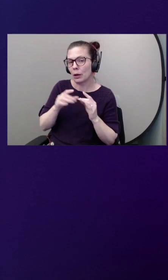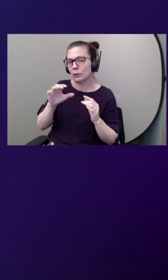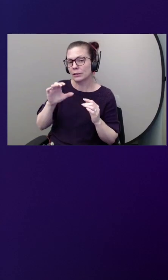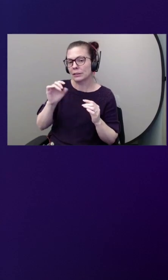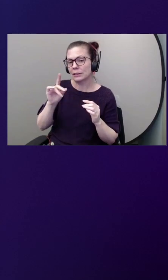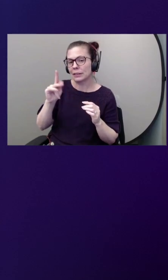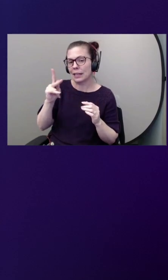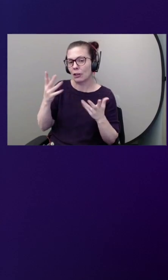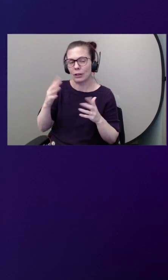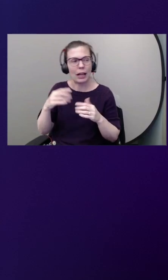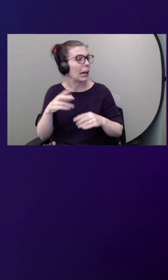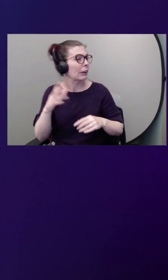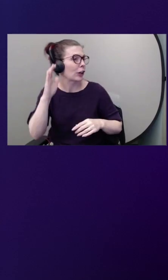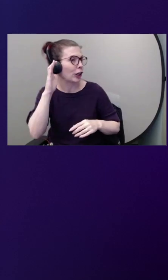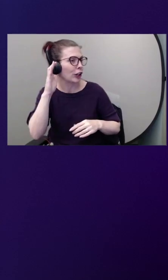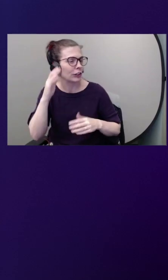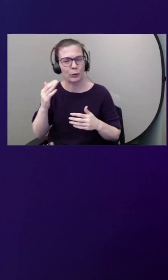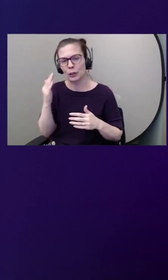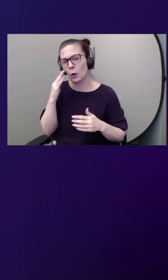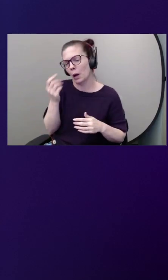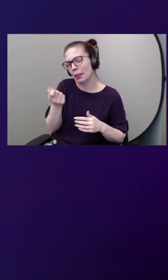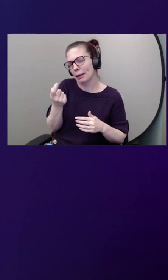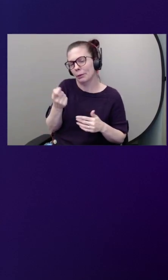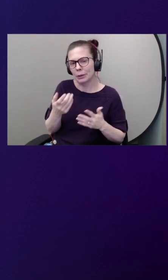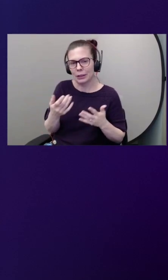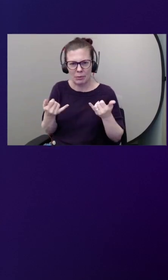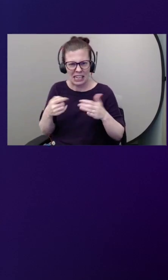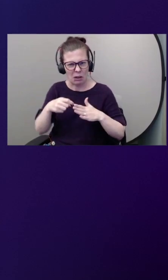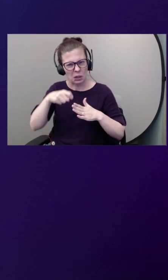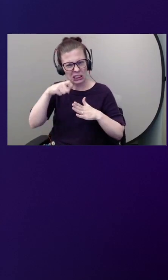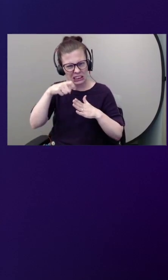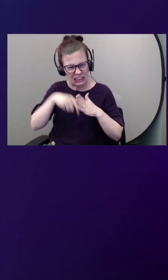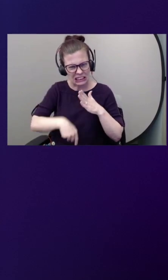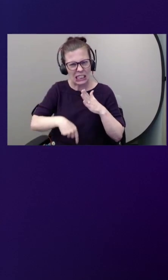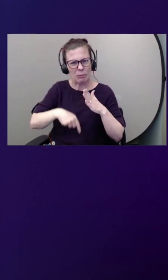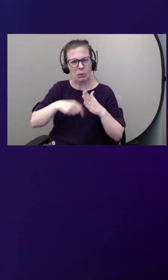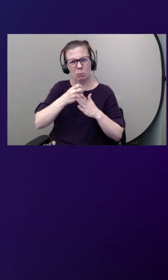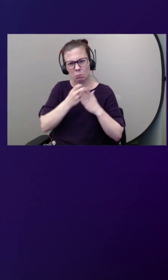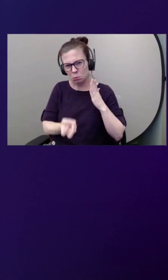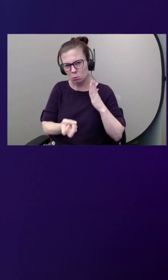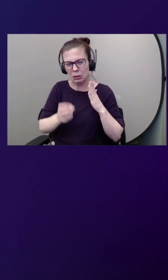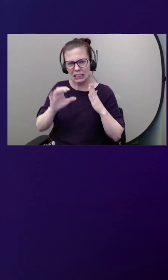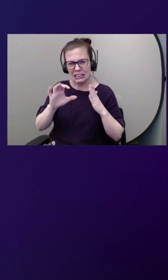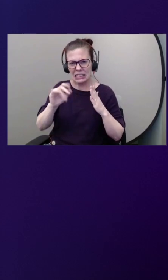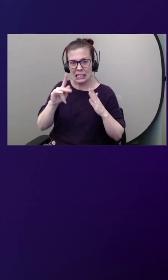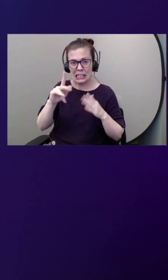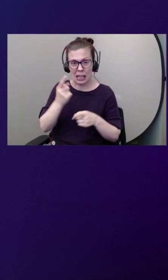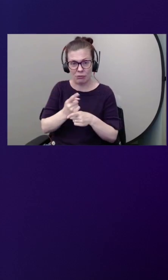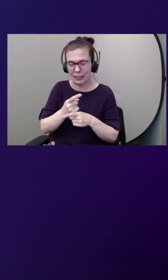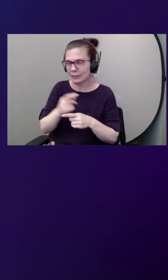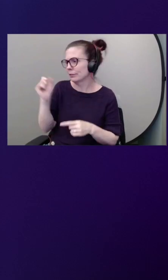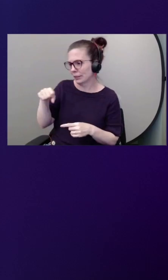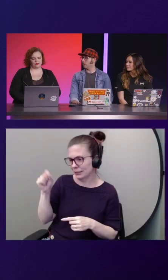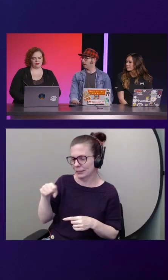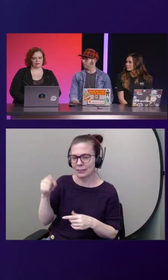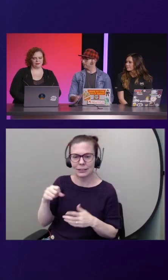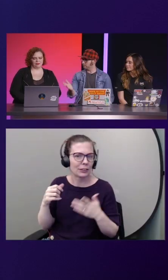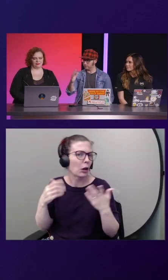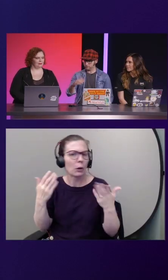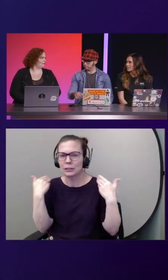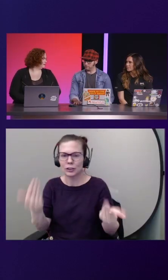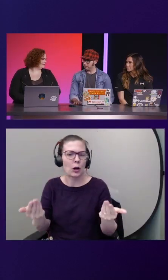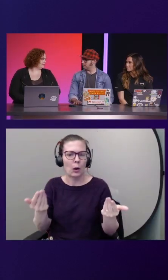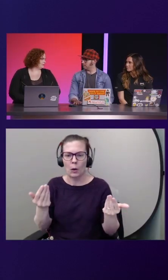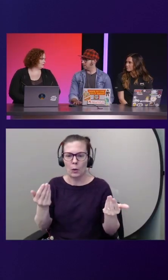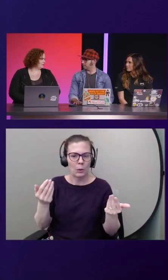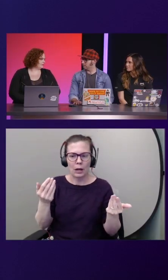learned a little bit about it, but we're getting deep into CDK now, right? Is that true? Yes. Okay, let's go. I'm gonna